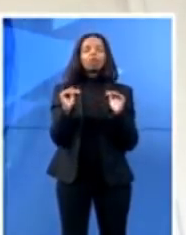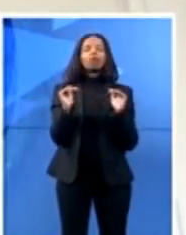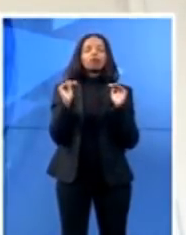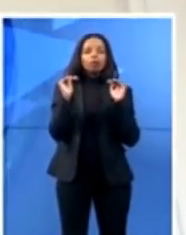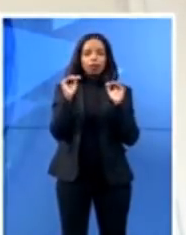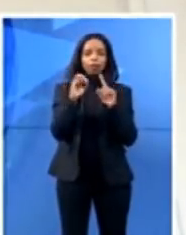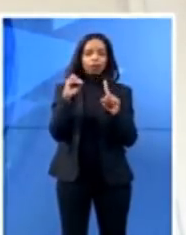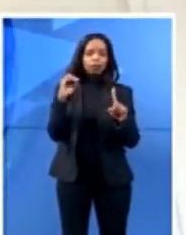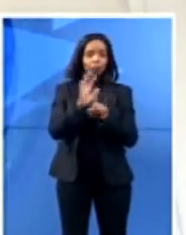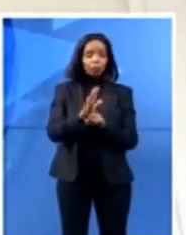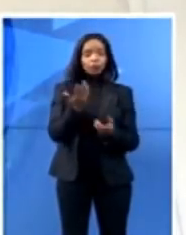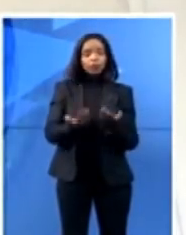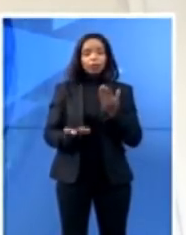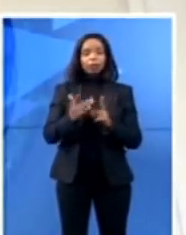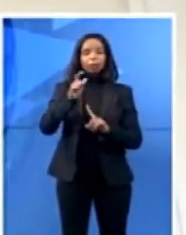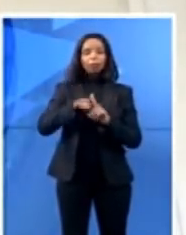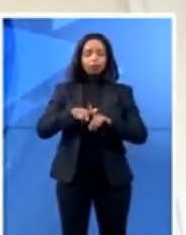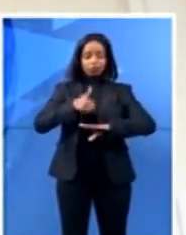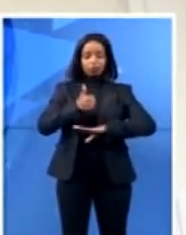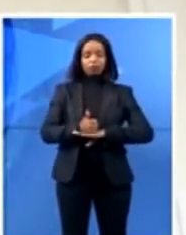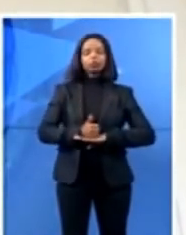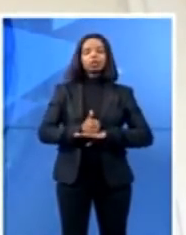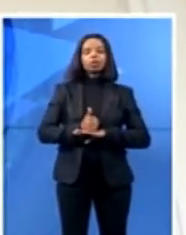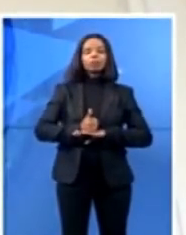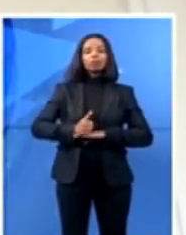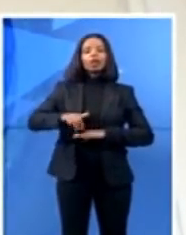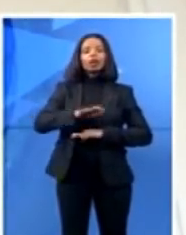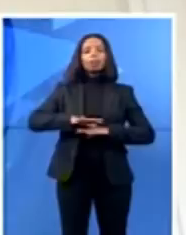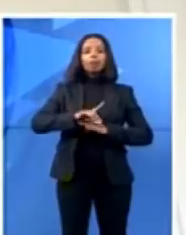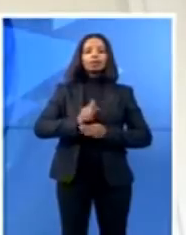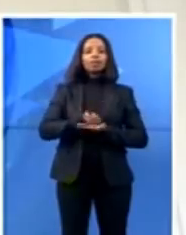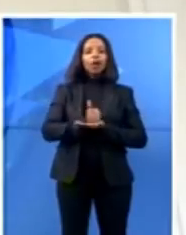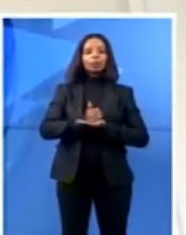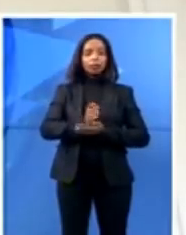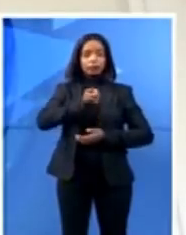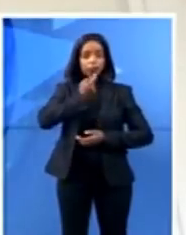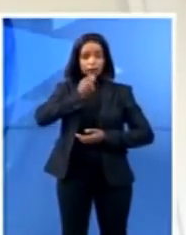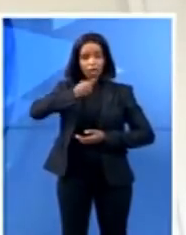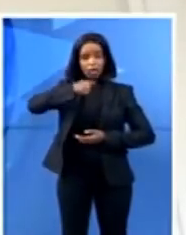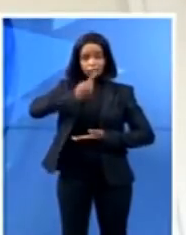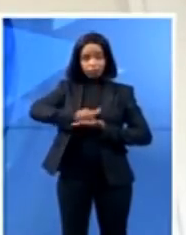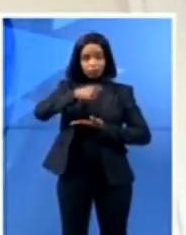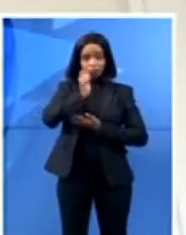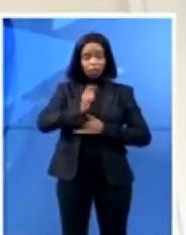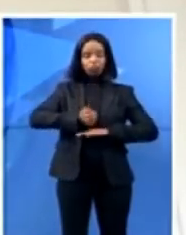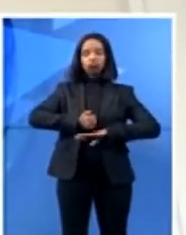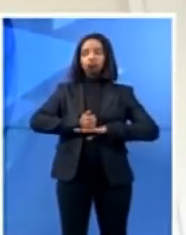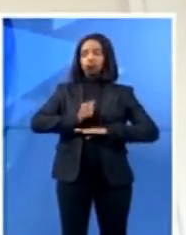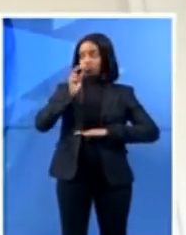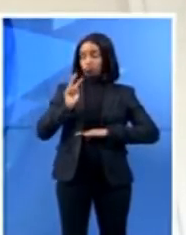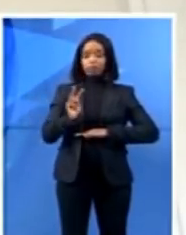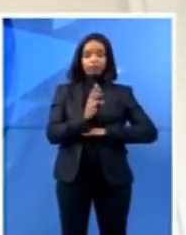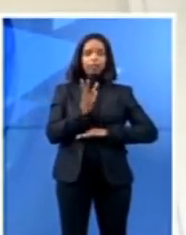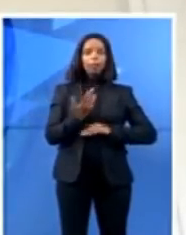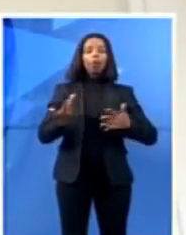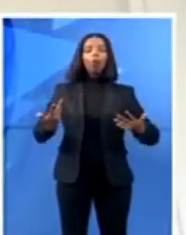counter. Mm. And they're seeing a lot of people at the airport when planes come in.